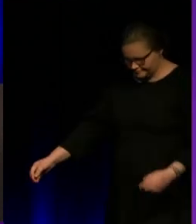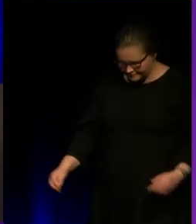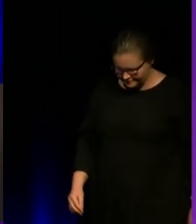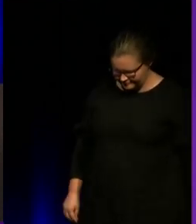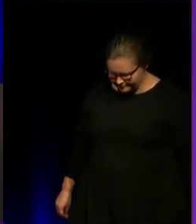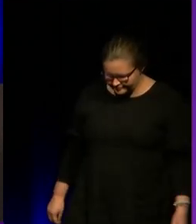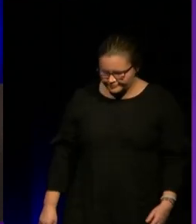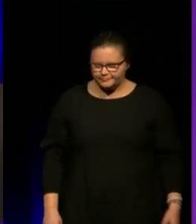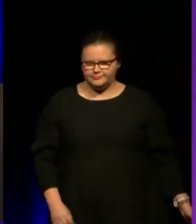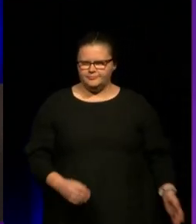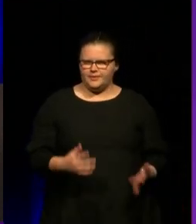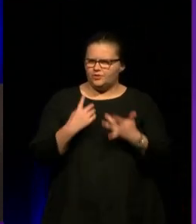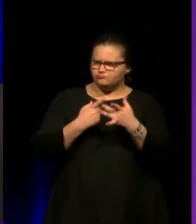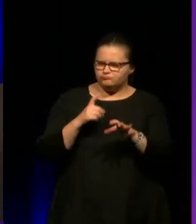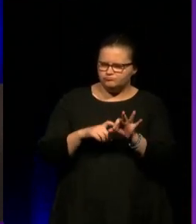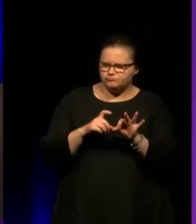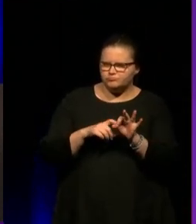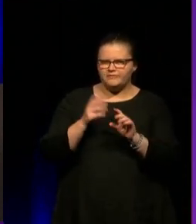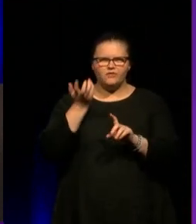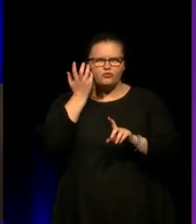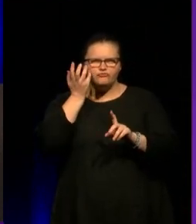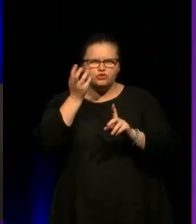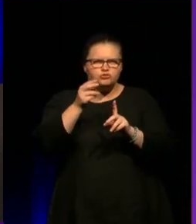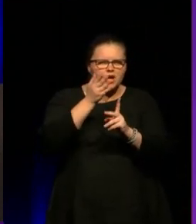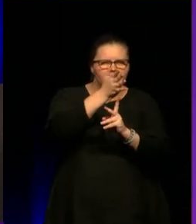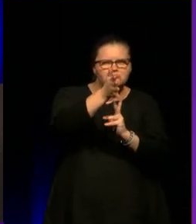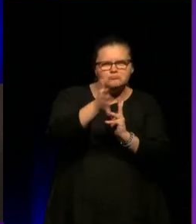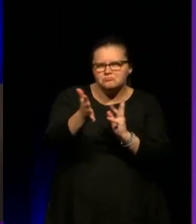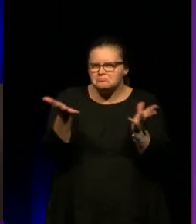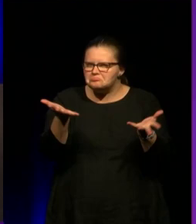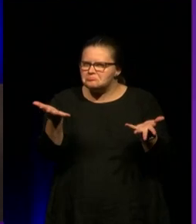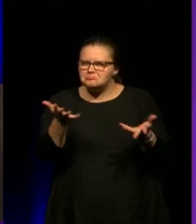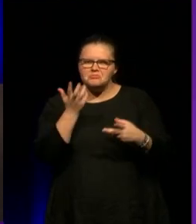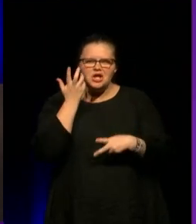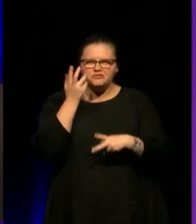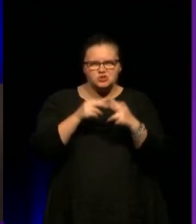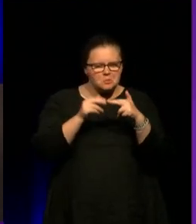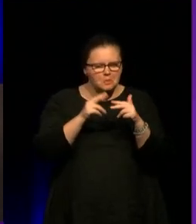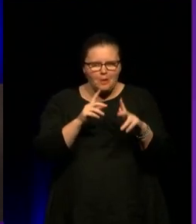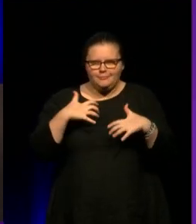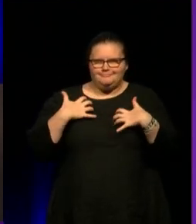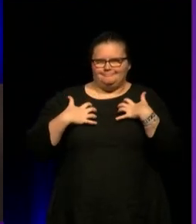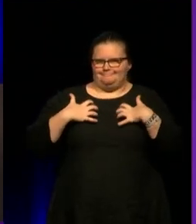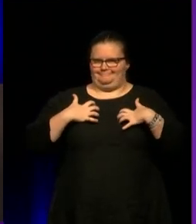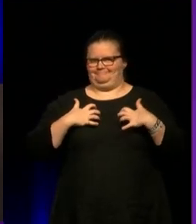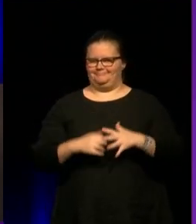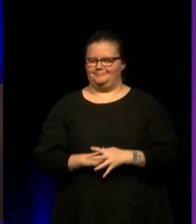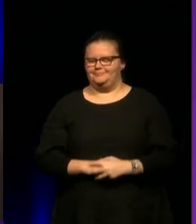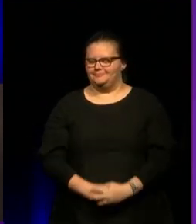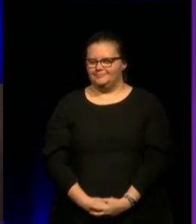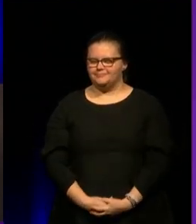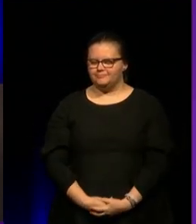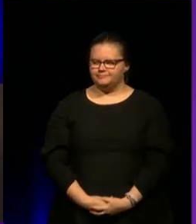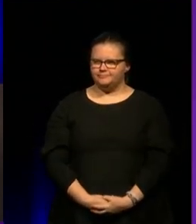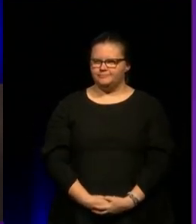for the future. Where do you want to go from here with Illum, and what future developments really excite you?